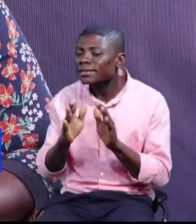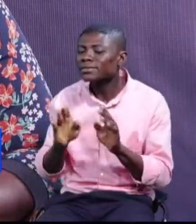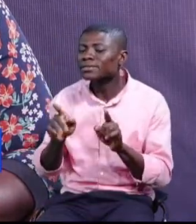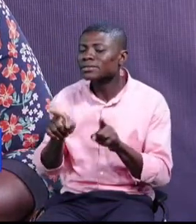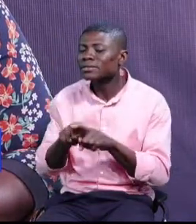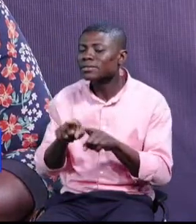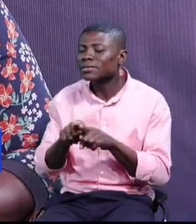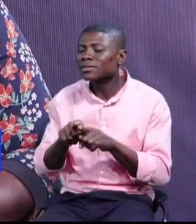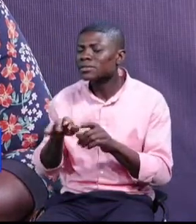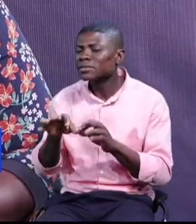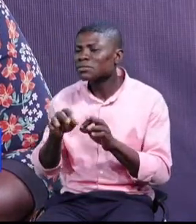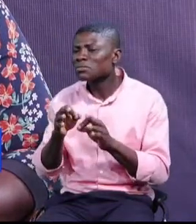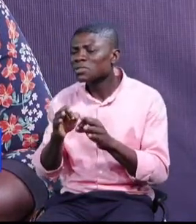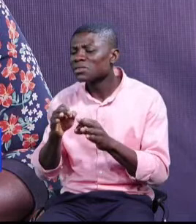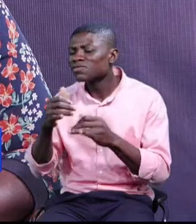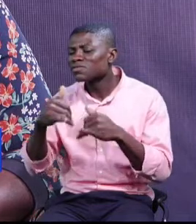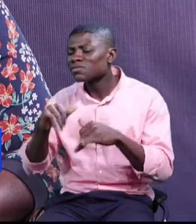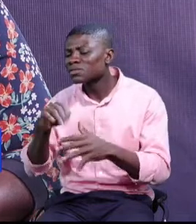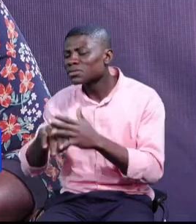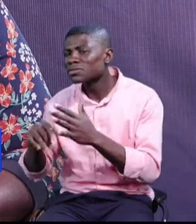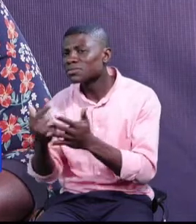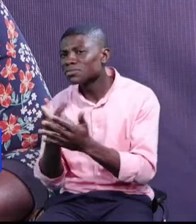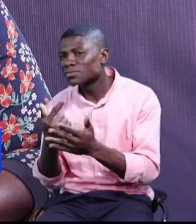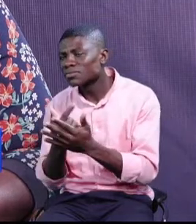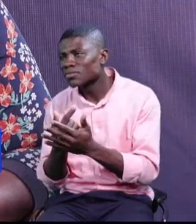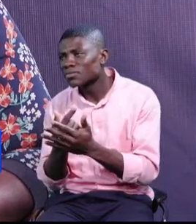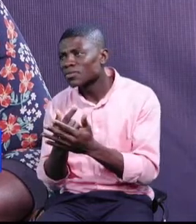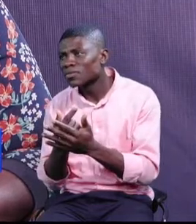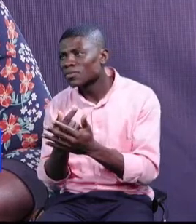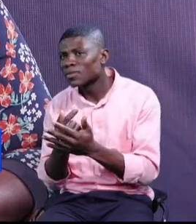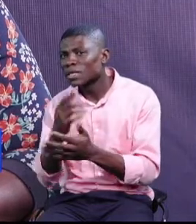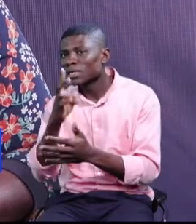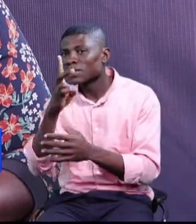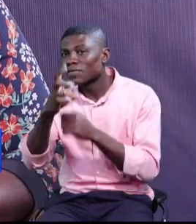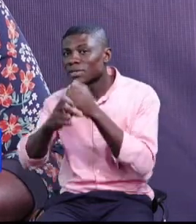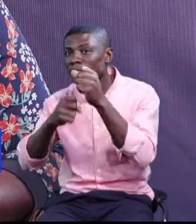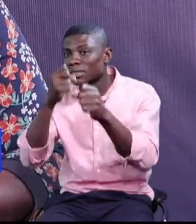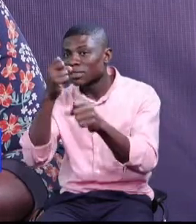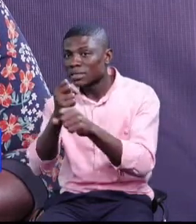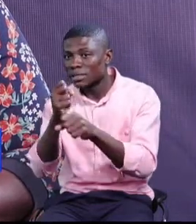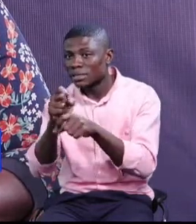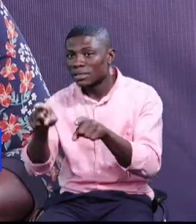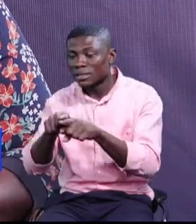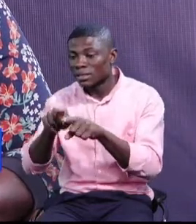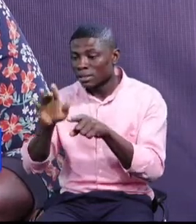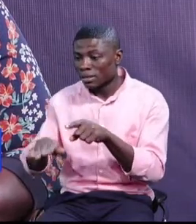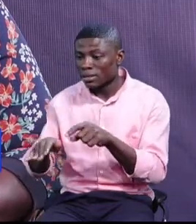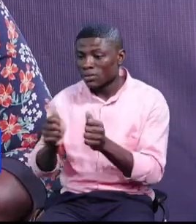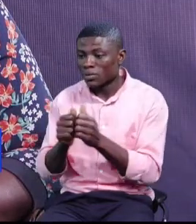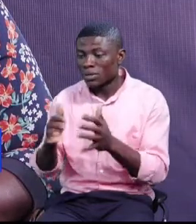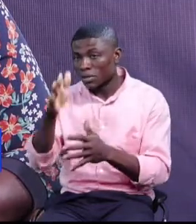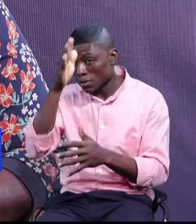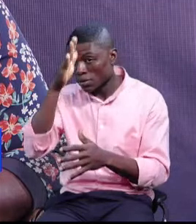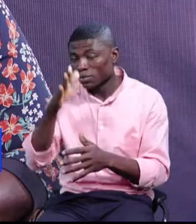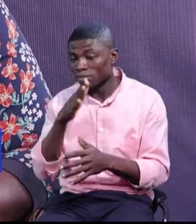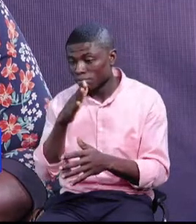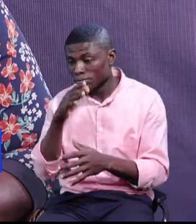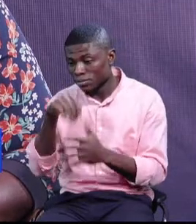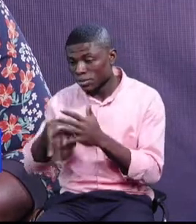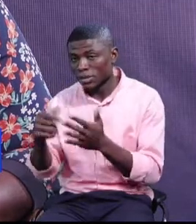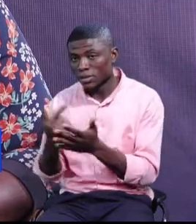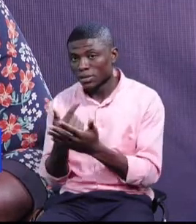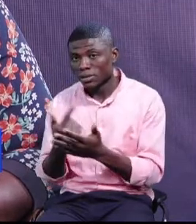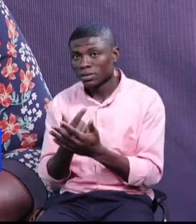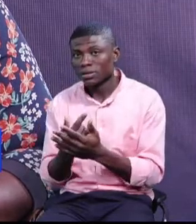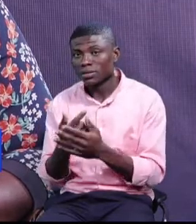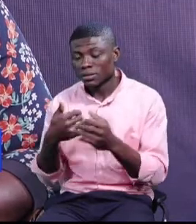if you are found in Ghana up to the years of 7 years as a child without parents in Ghana, you